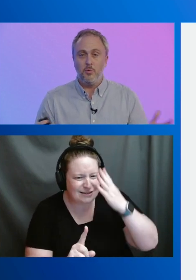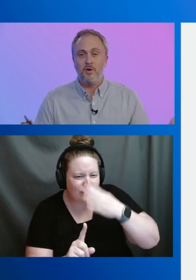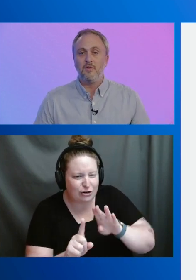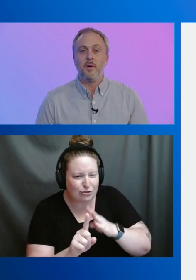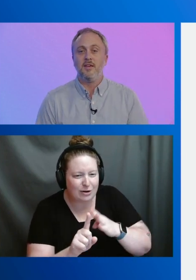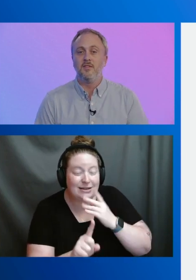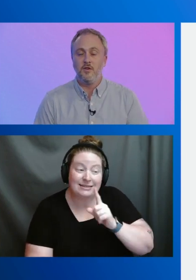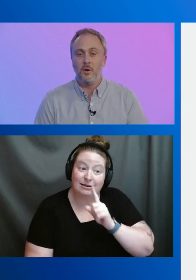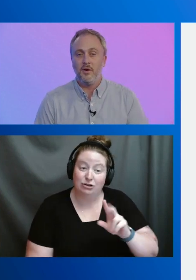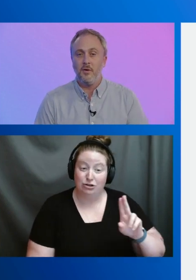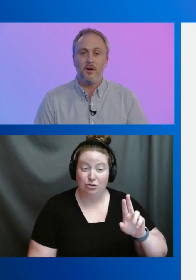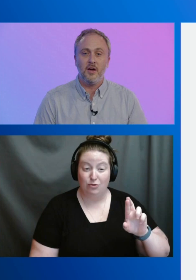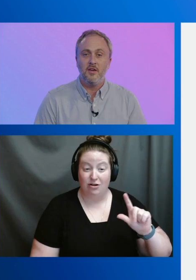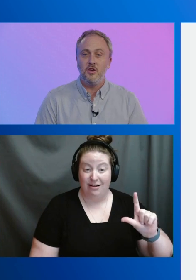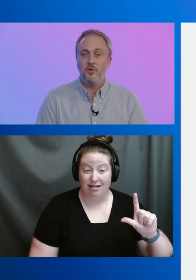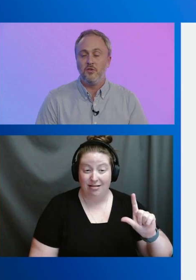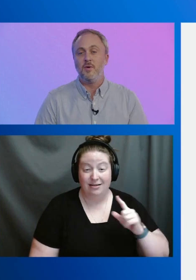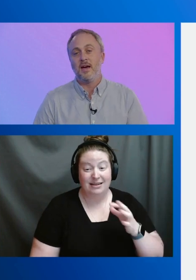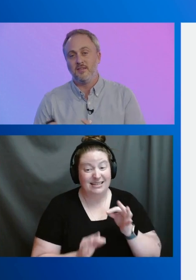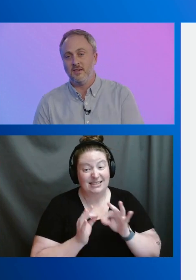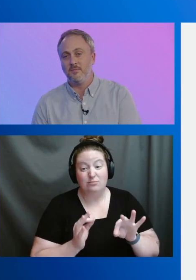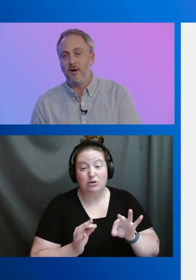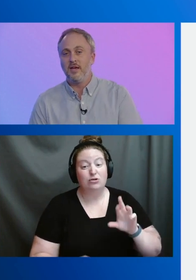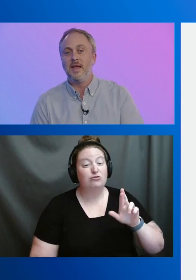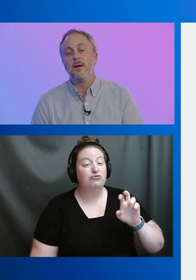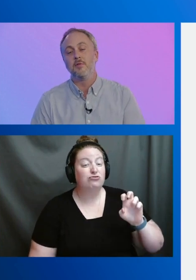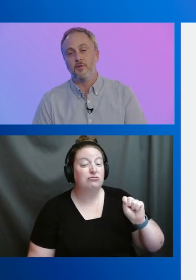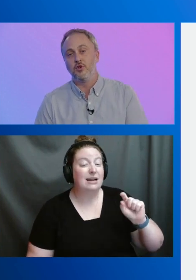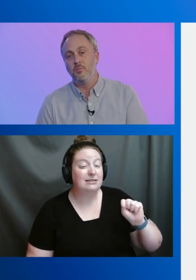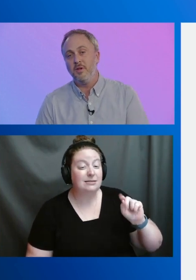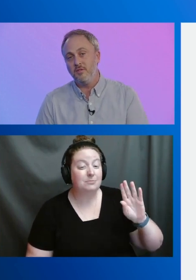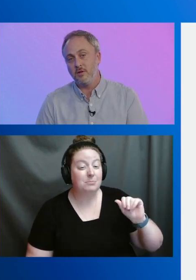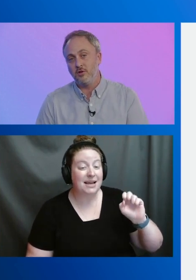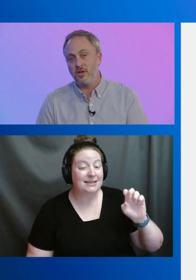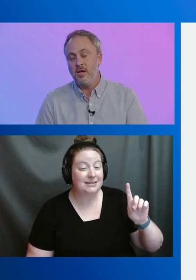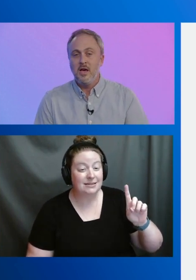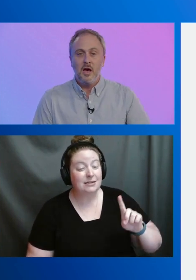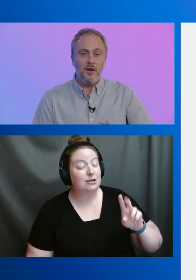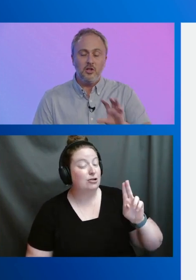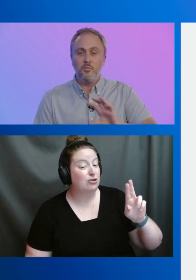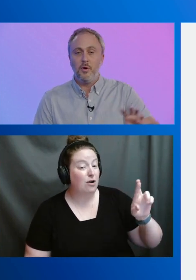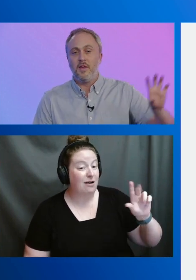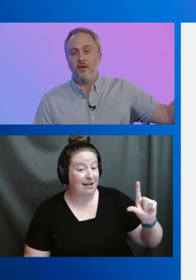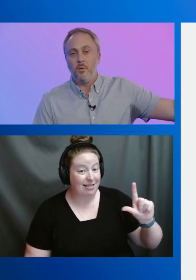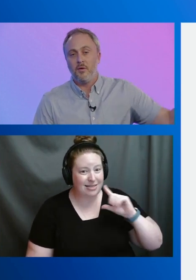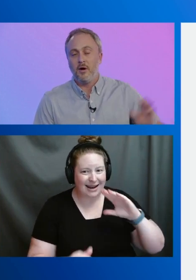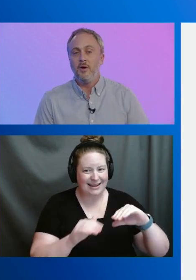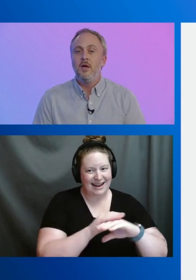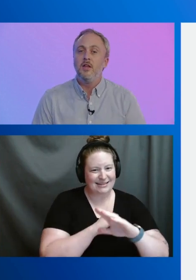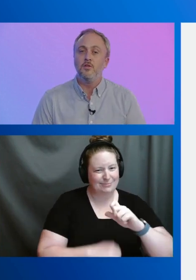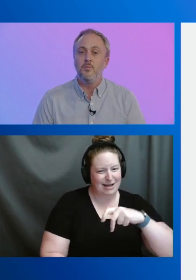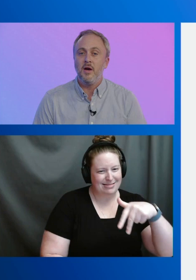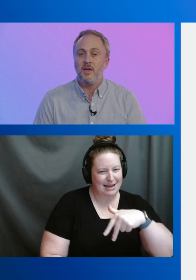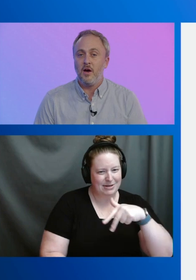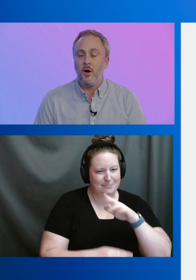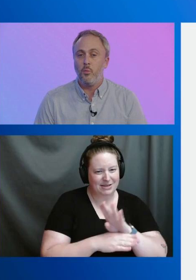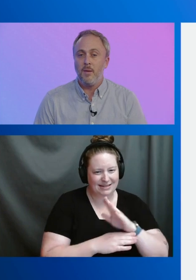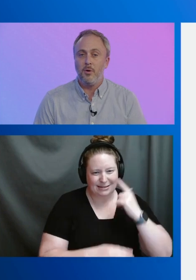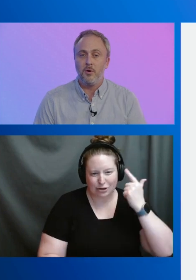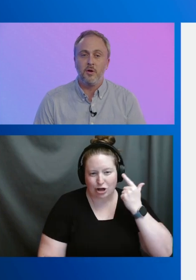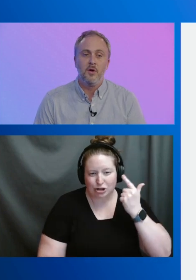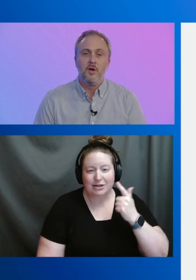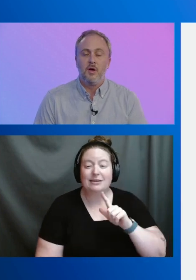a simple REST-based URL that I can use to access my Lambda function business logic. And I just put that URL into my